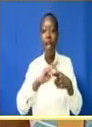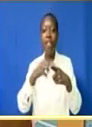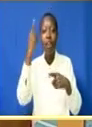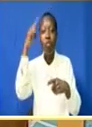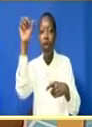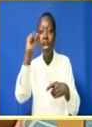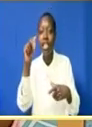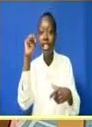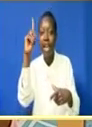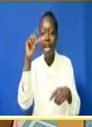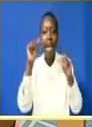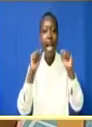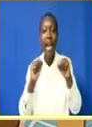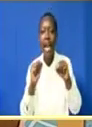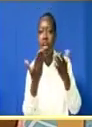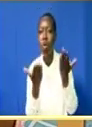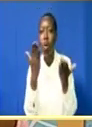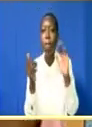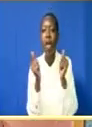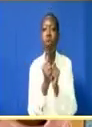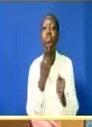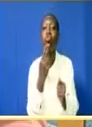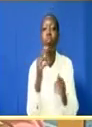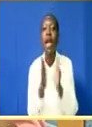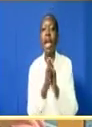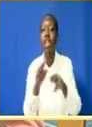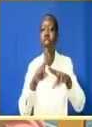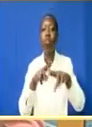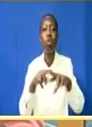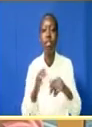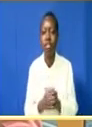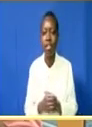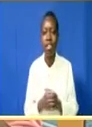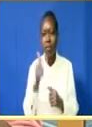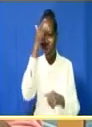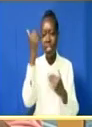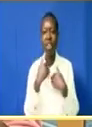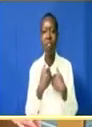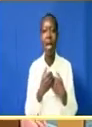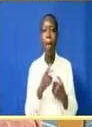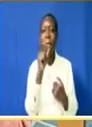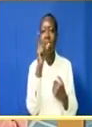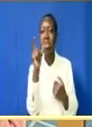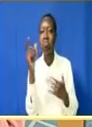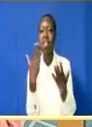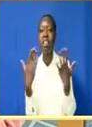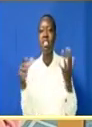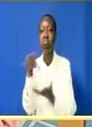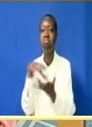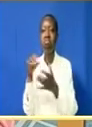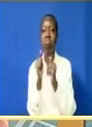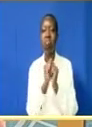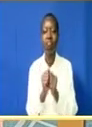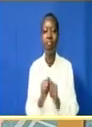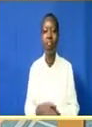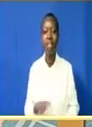salt. Mm-hmm. Like big particles, and if you put, it just flows through. Okay. Does that work? Yeah, we can see. My interpretation. Yeah, you